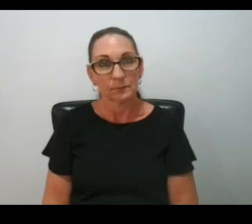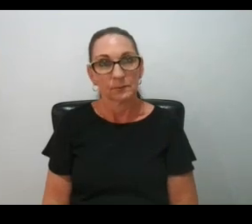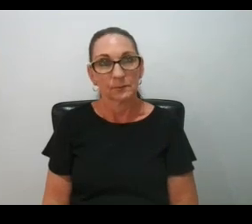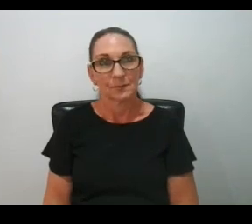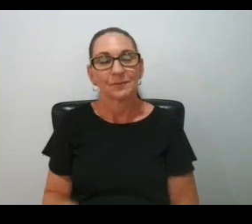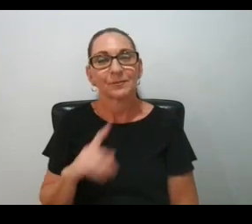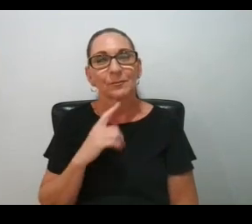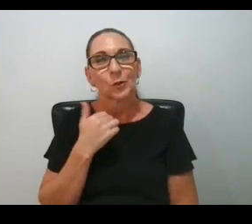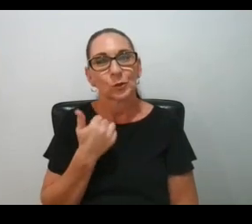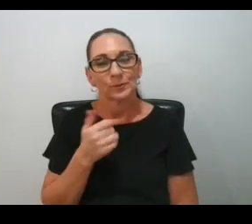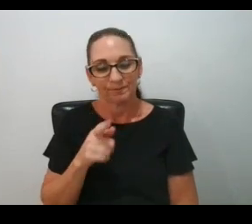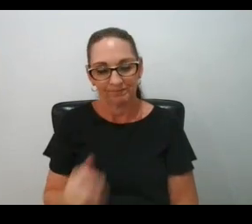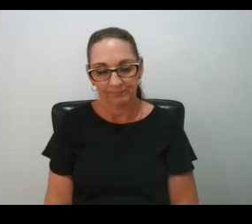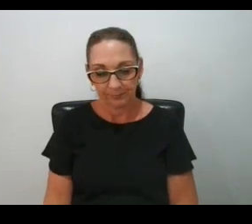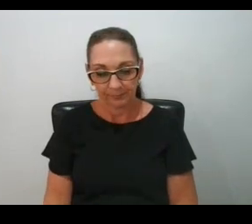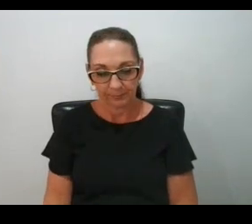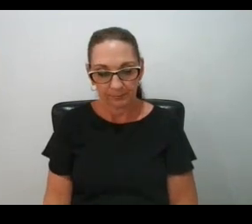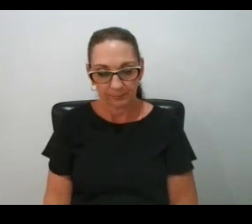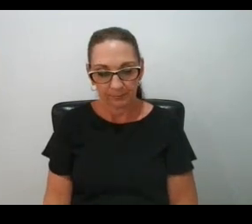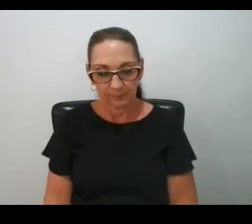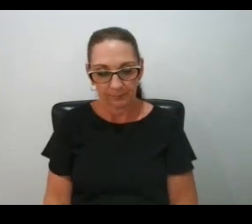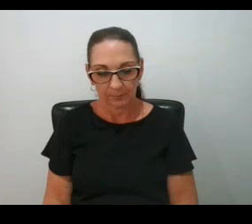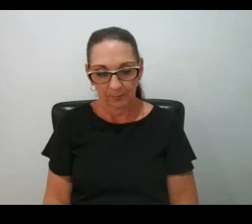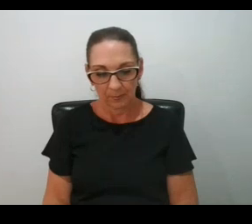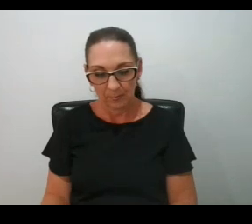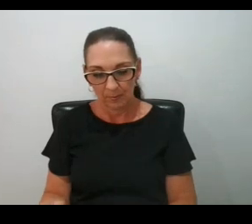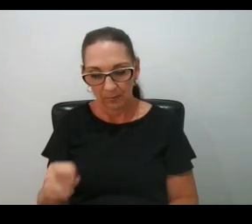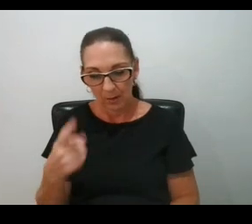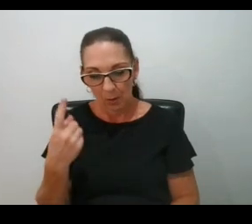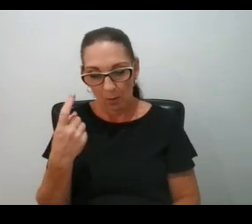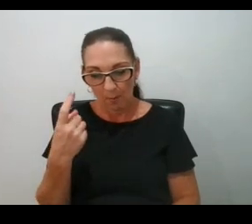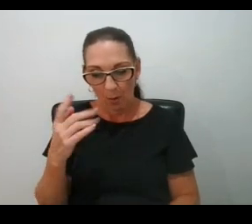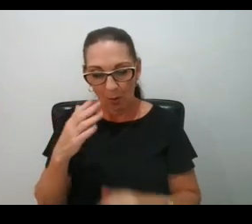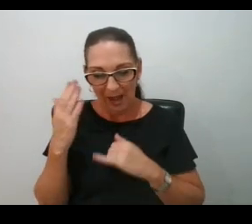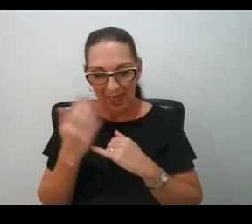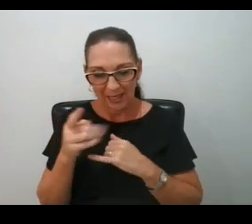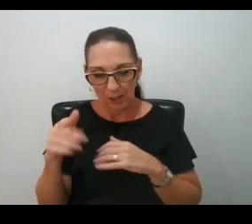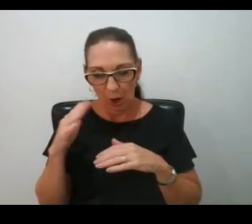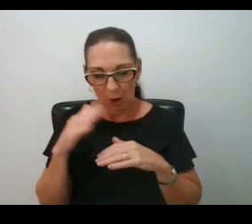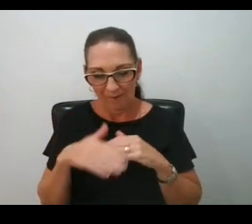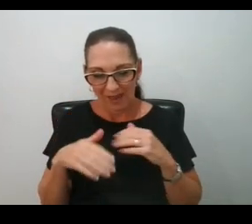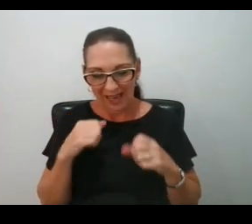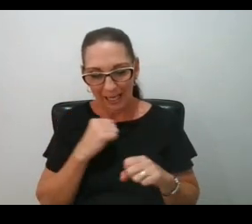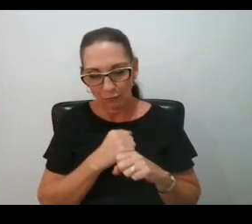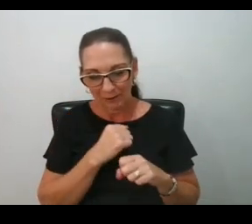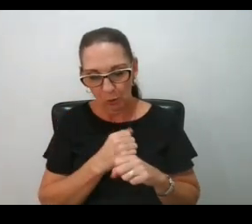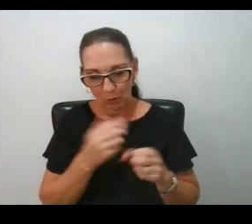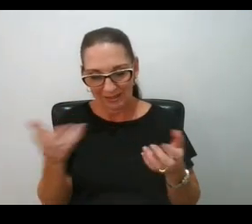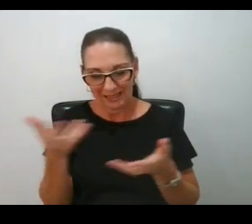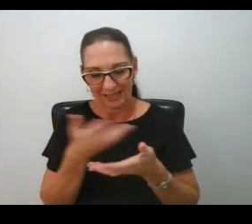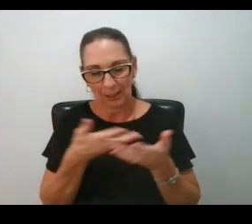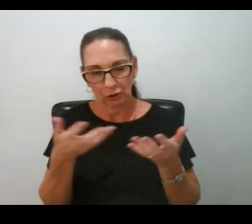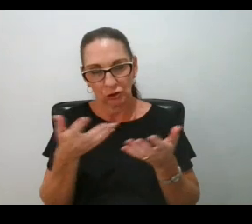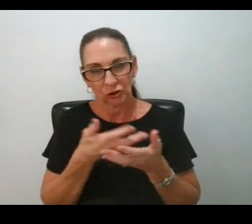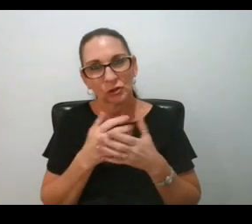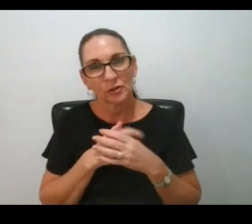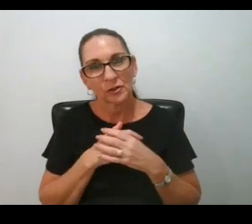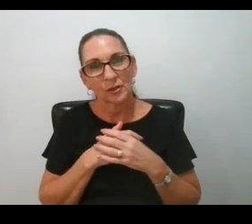go. Sorry, Paul, just one last thing to Yep. back on that guarantor discussion. Yep. So we've just had a